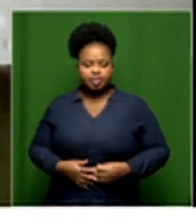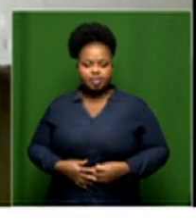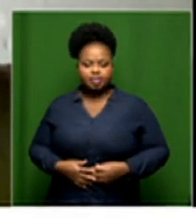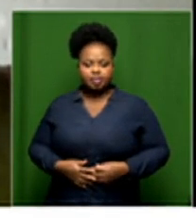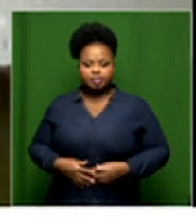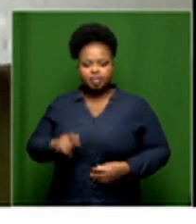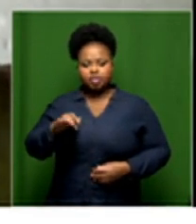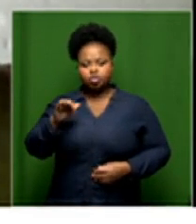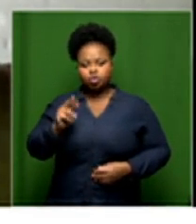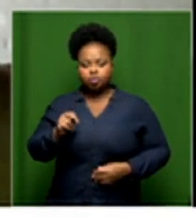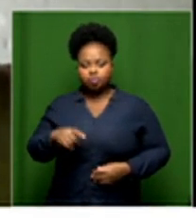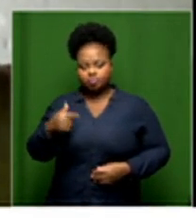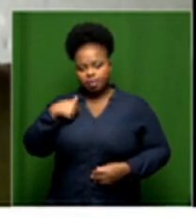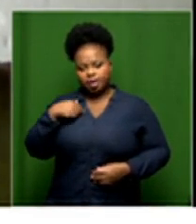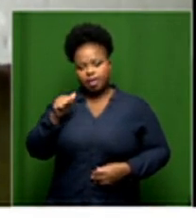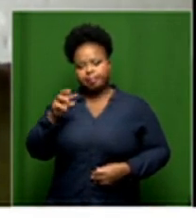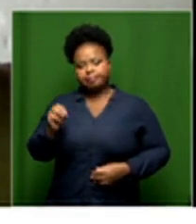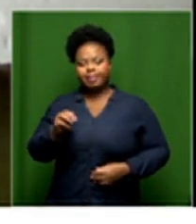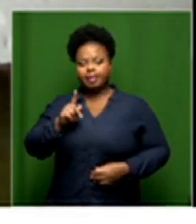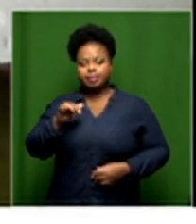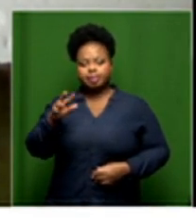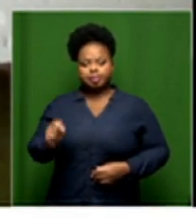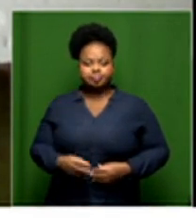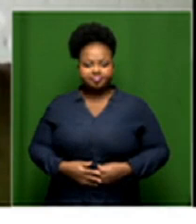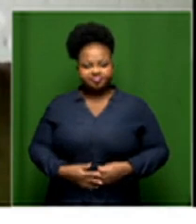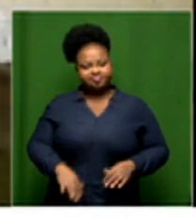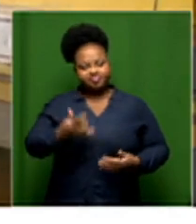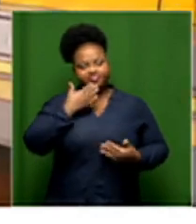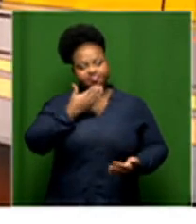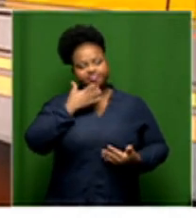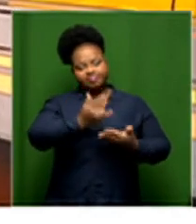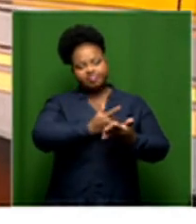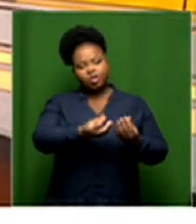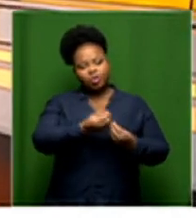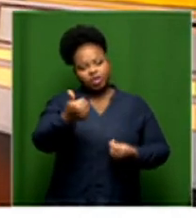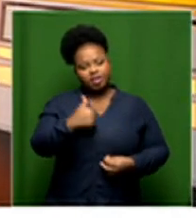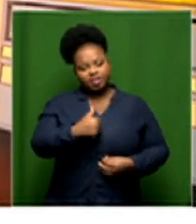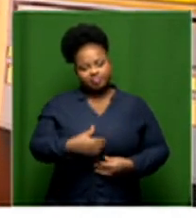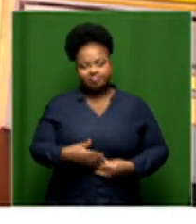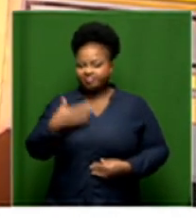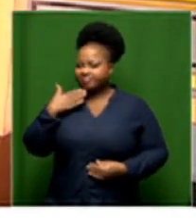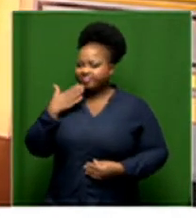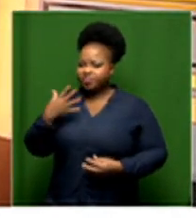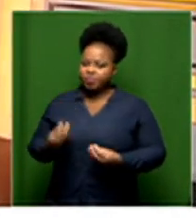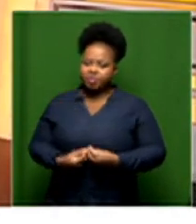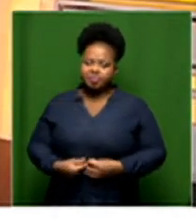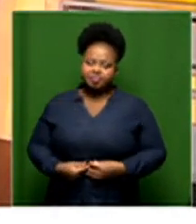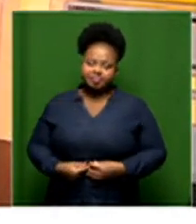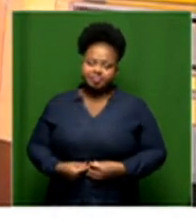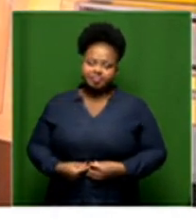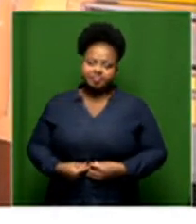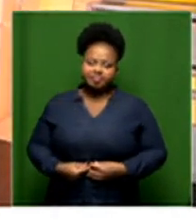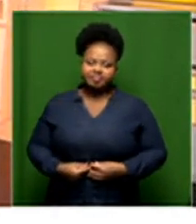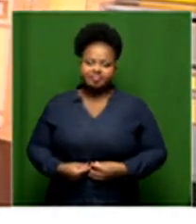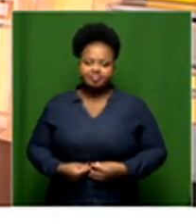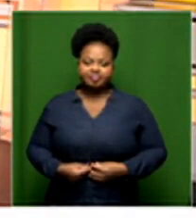On TikTok it's I am Kayton. Okay. Kayton, great chatting to you. Thank you so much and all the best in your career. Thank you so much for having me. Thank you so much for having me.